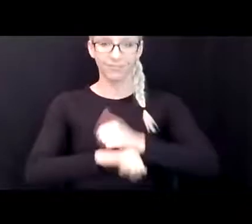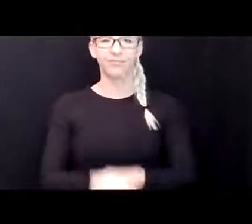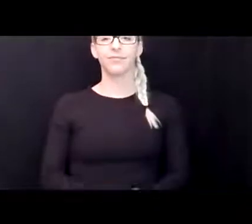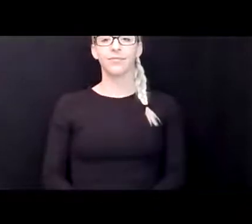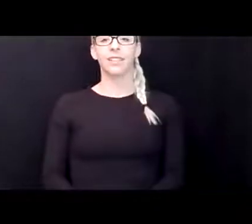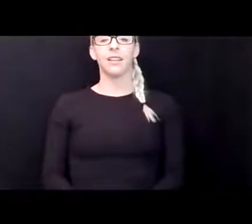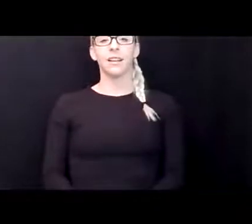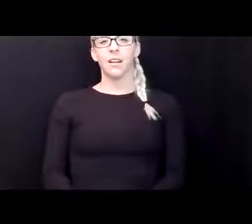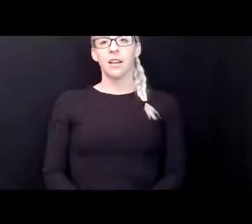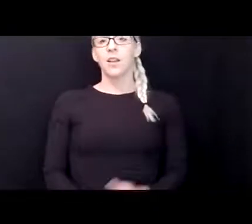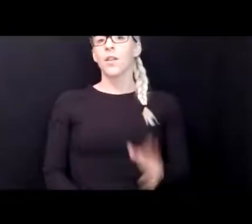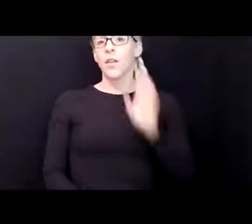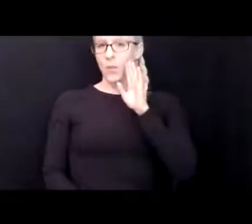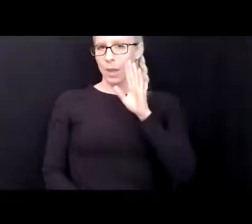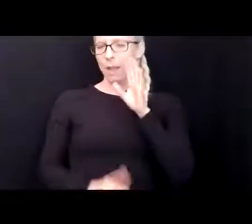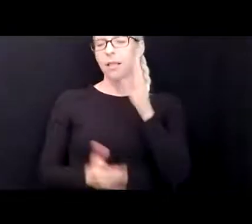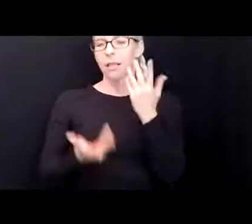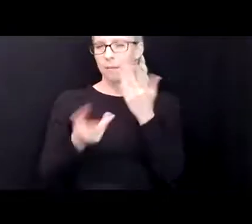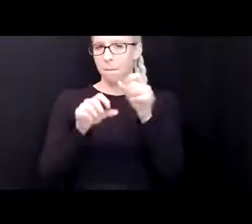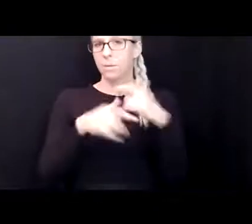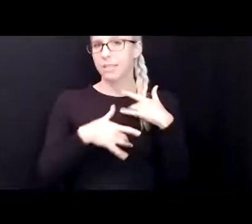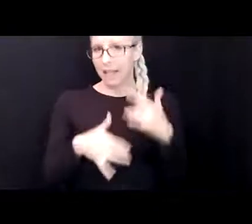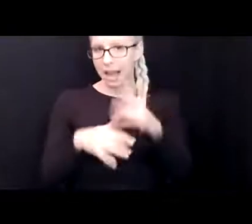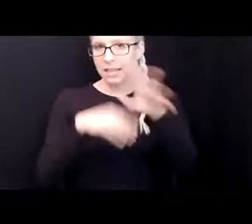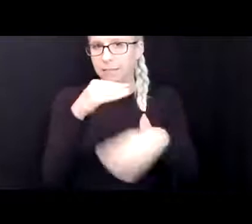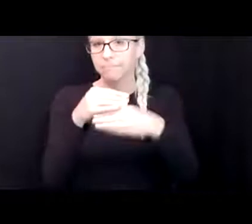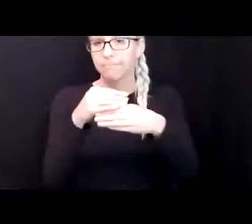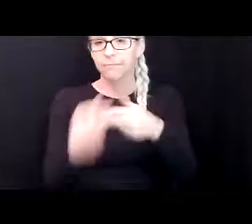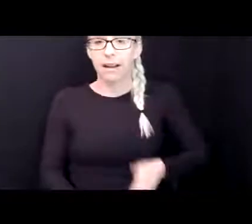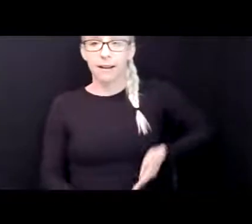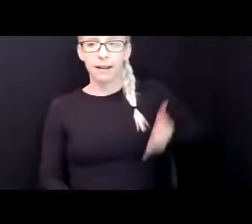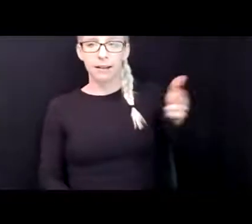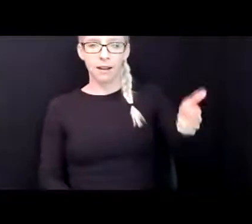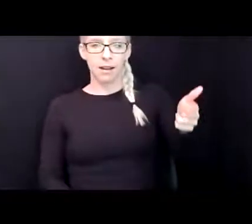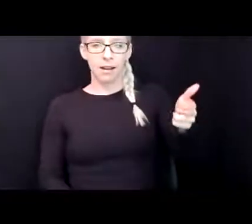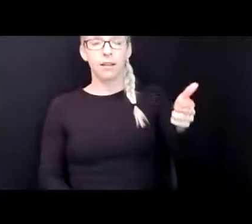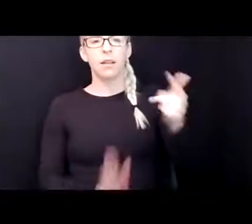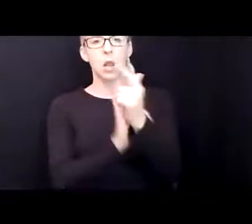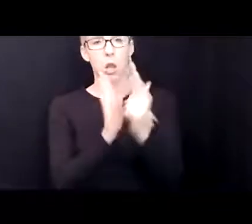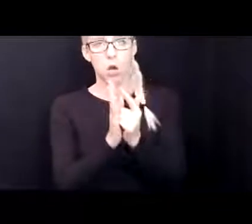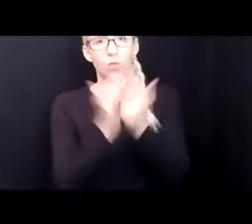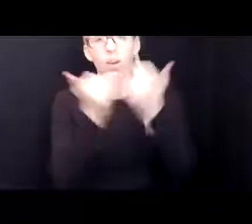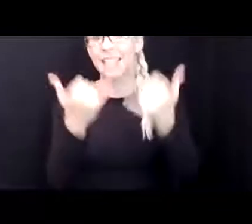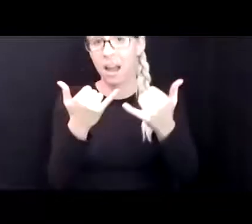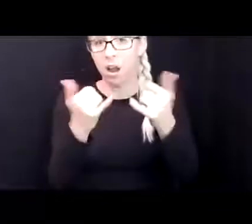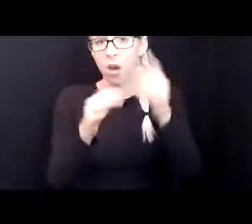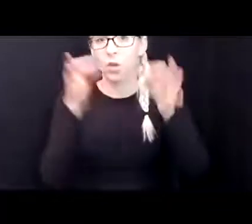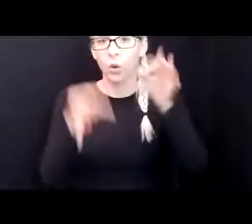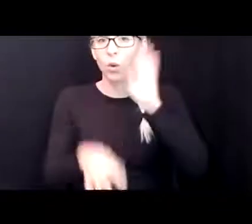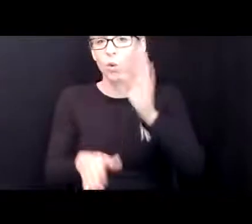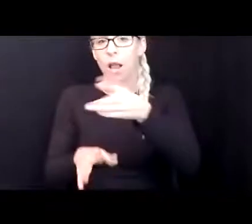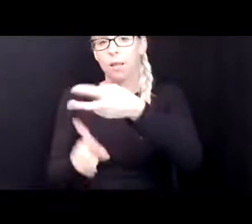likely an addition of the right to own or possess a firearm. Right now, the court will remove that right, but it's not one of